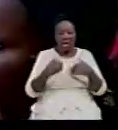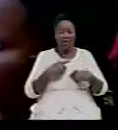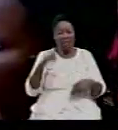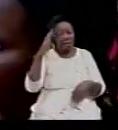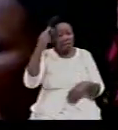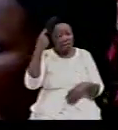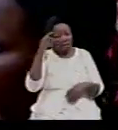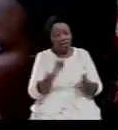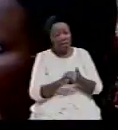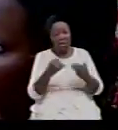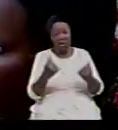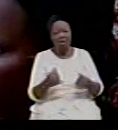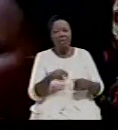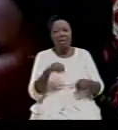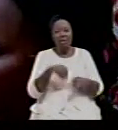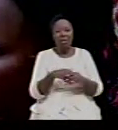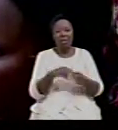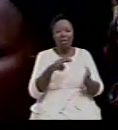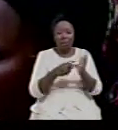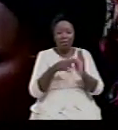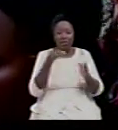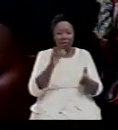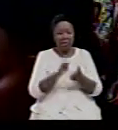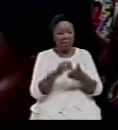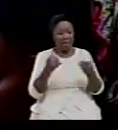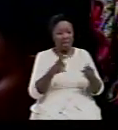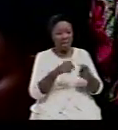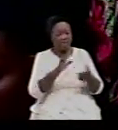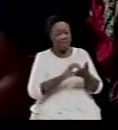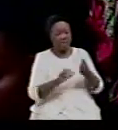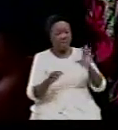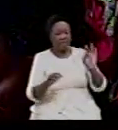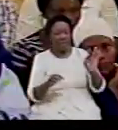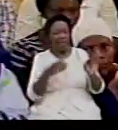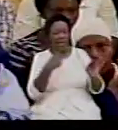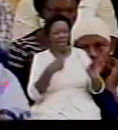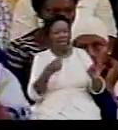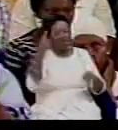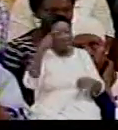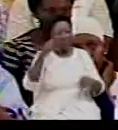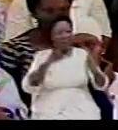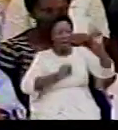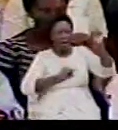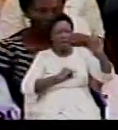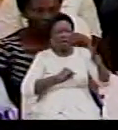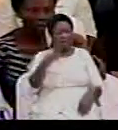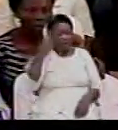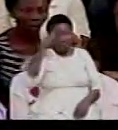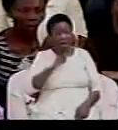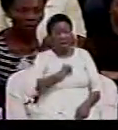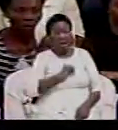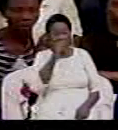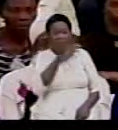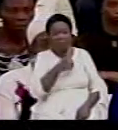verse 9. In verse 9 he says, for I am a man under authority, having